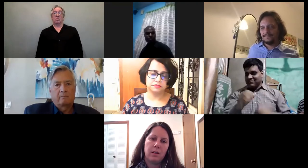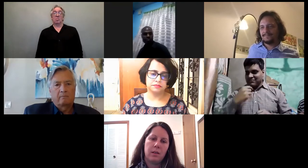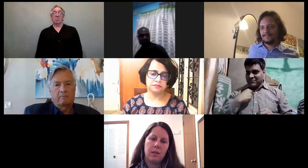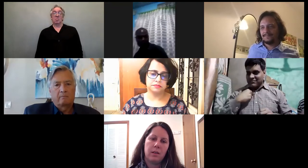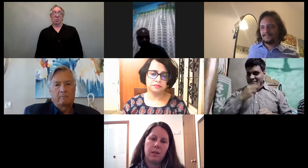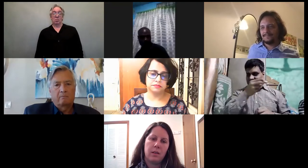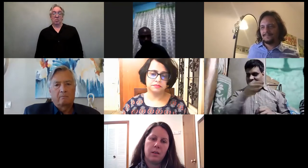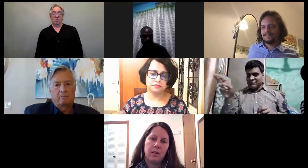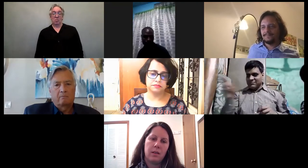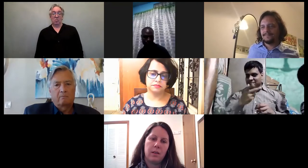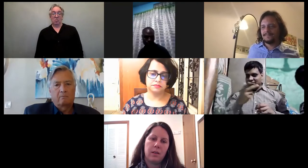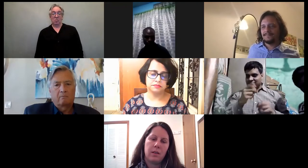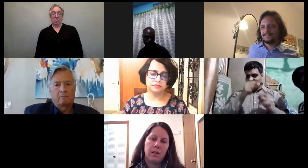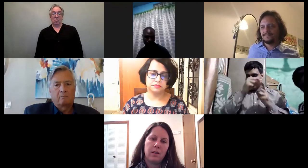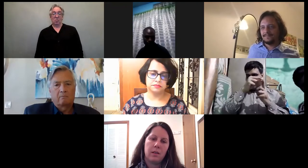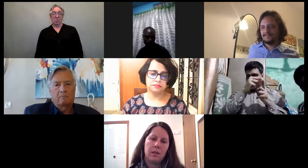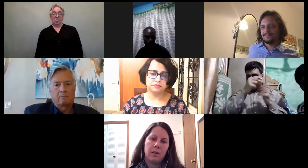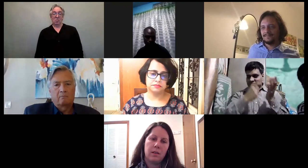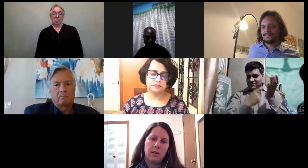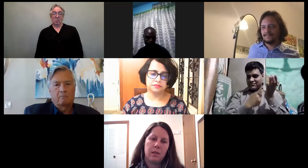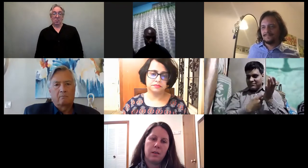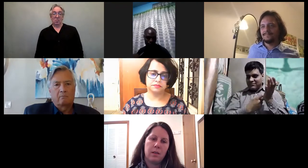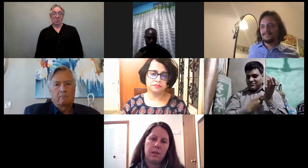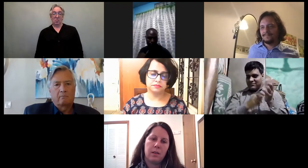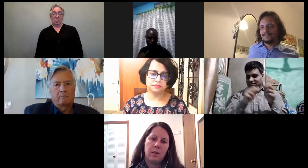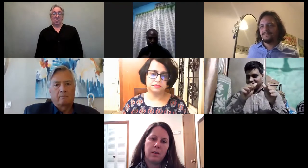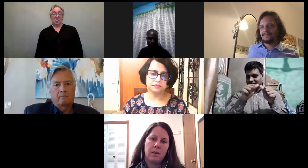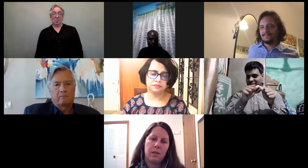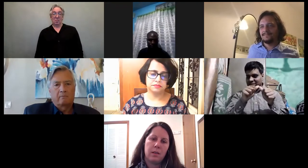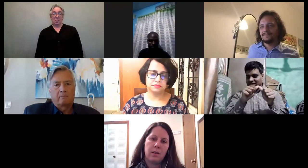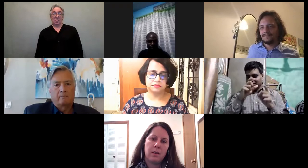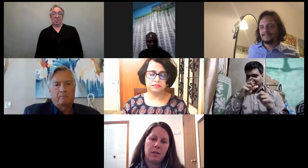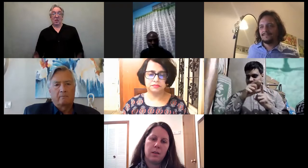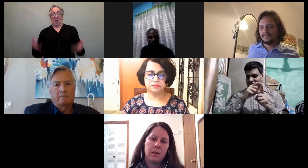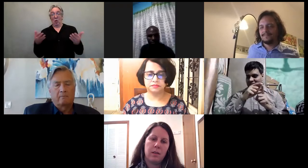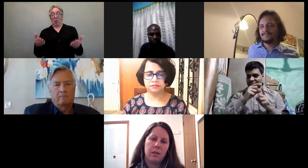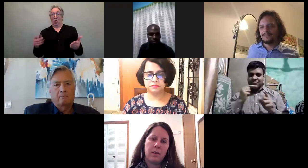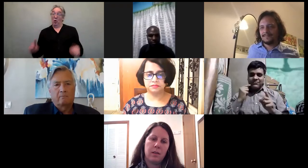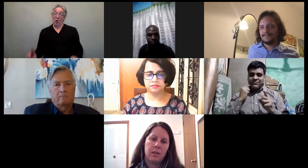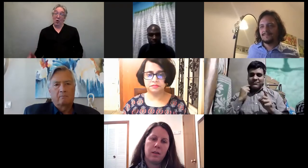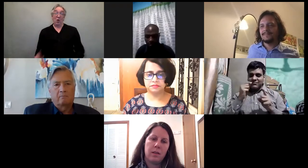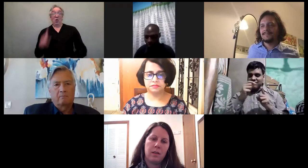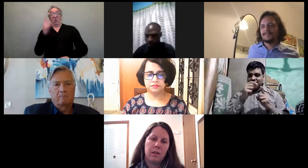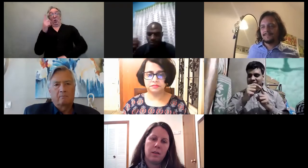So we are having this panelist from the UNCRPD group.